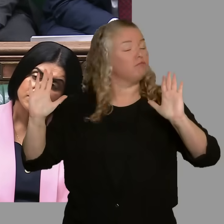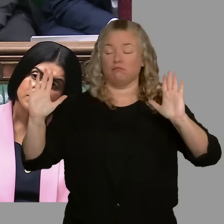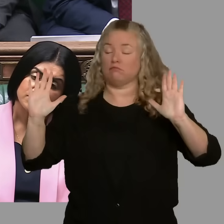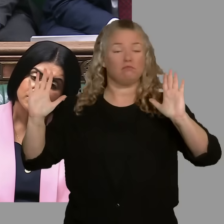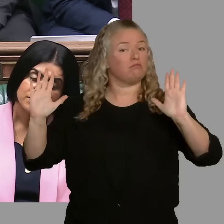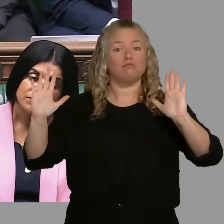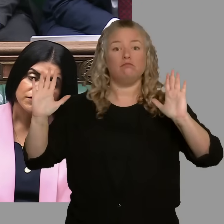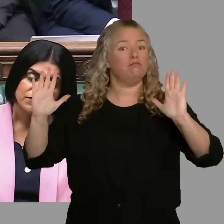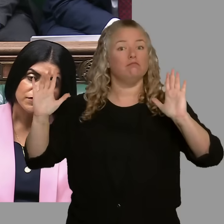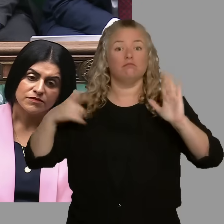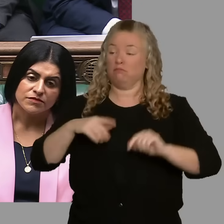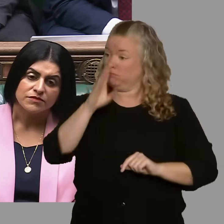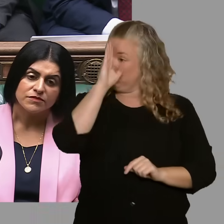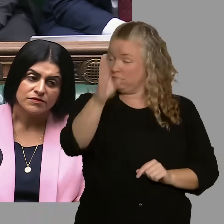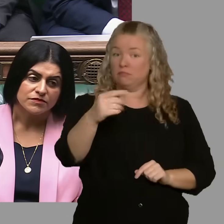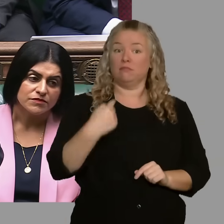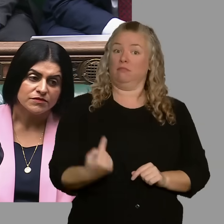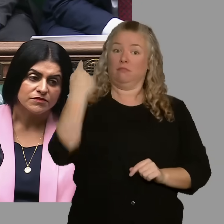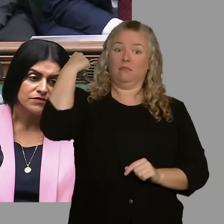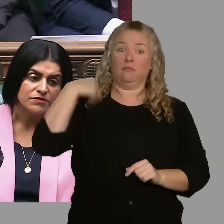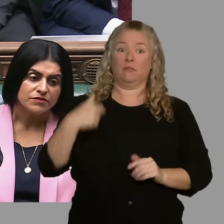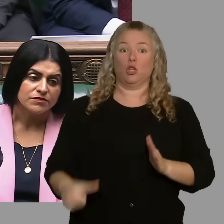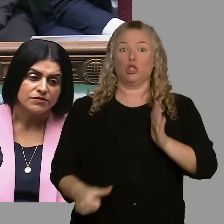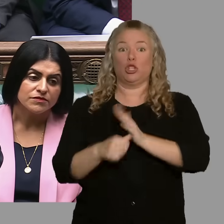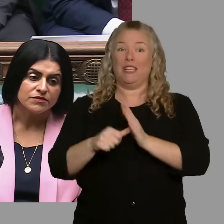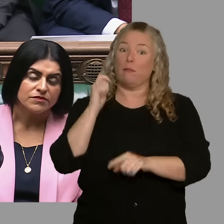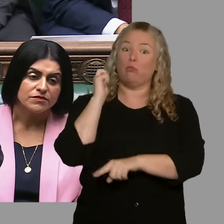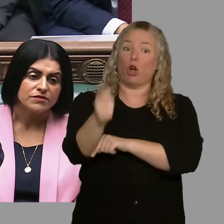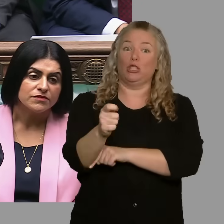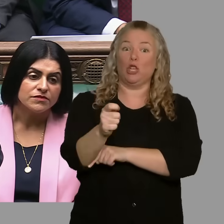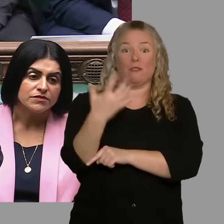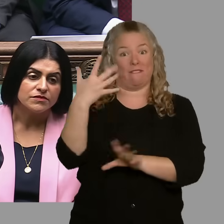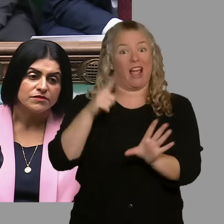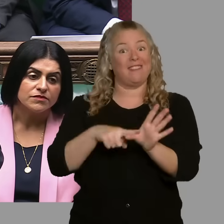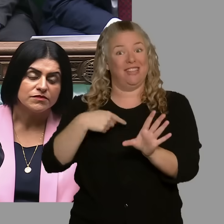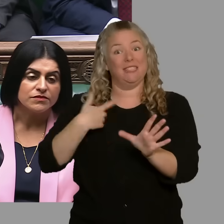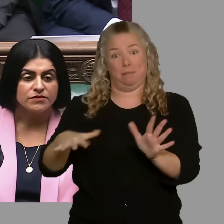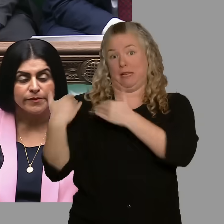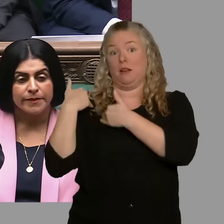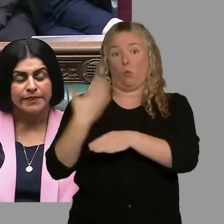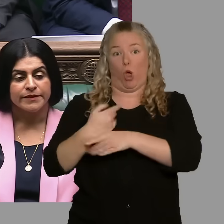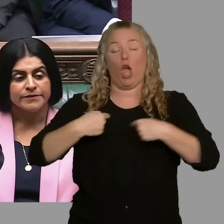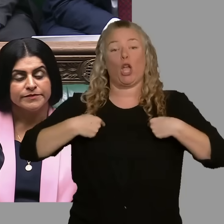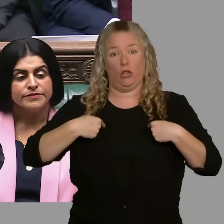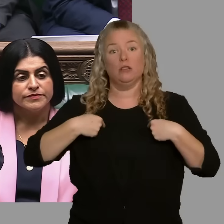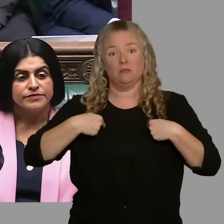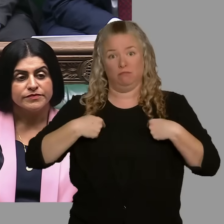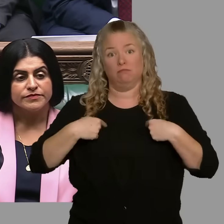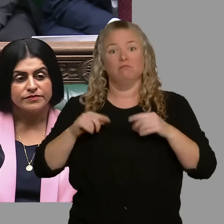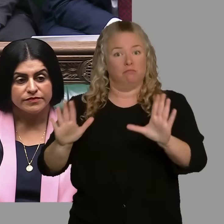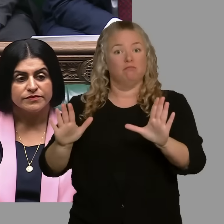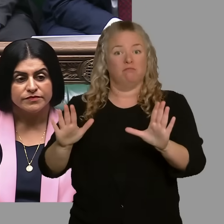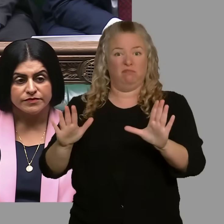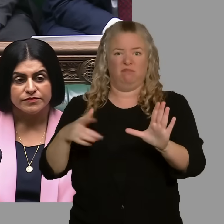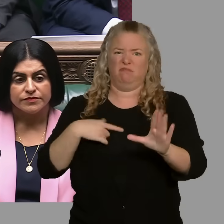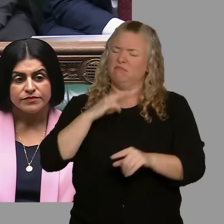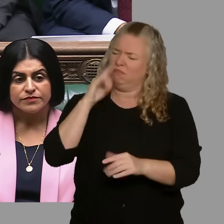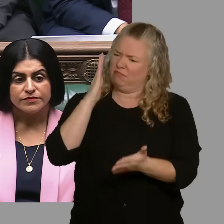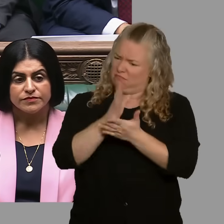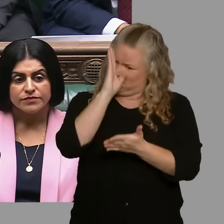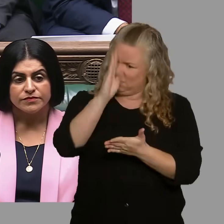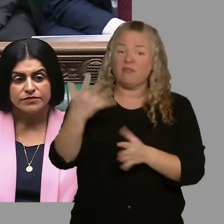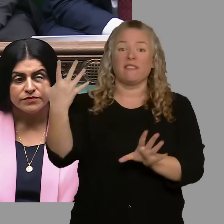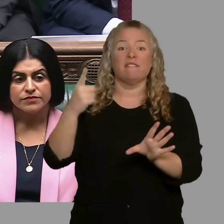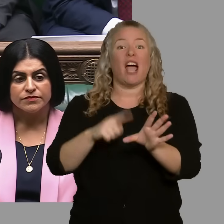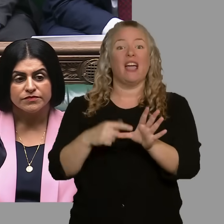in that 5 years, which included 3 years under the coalition government, when we were taking difficult decisions on MPs' expenses, not